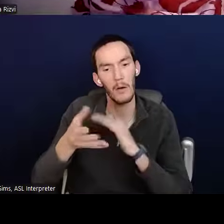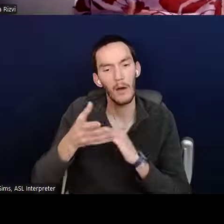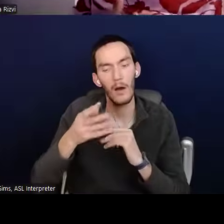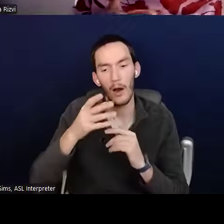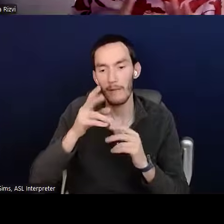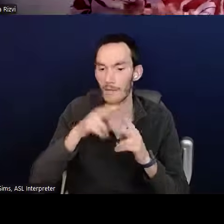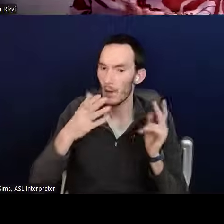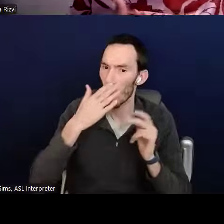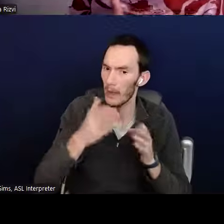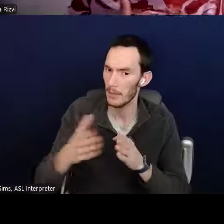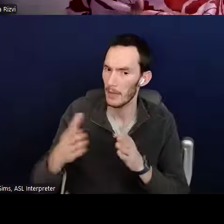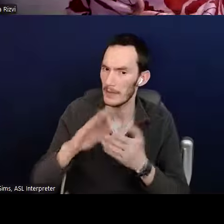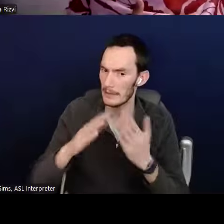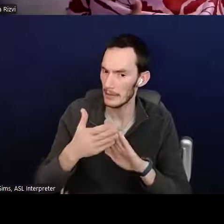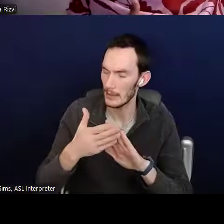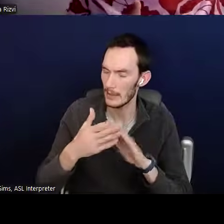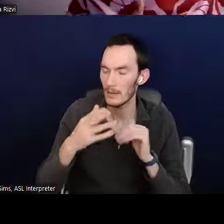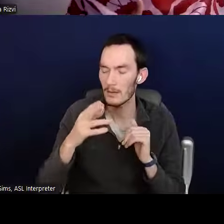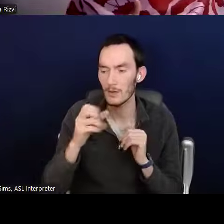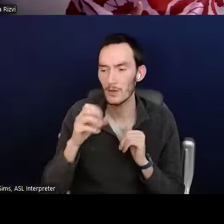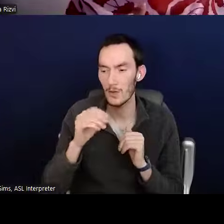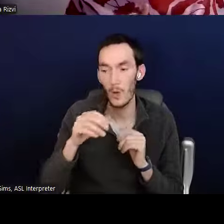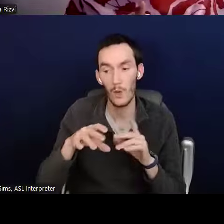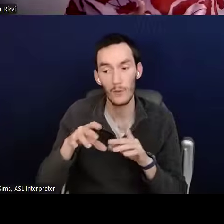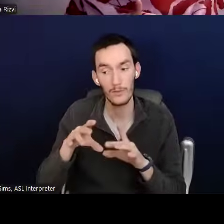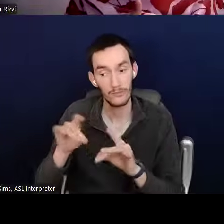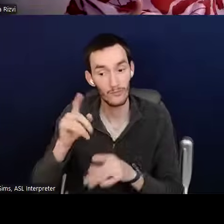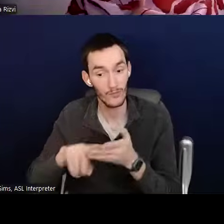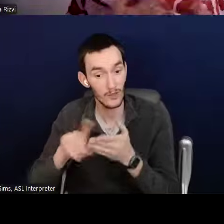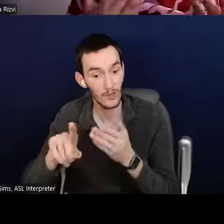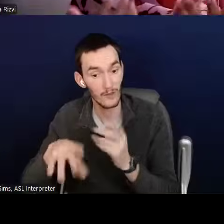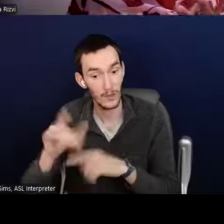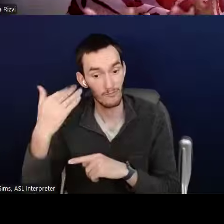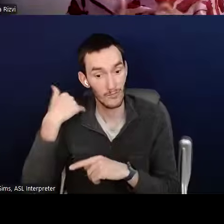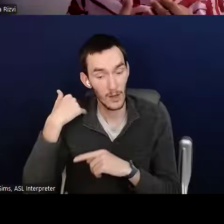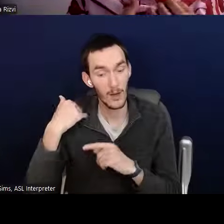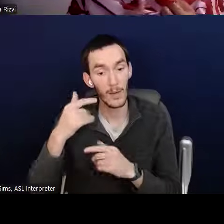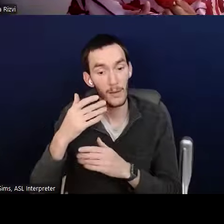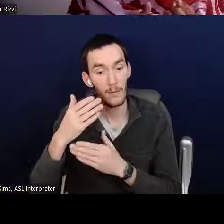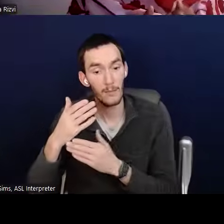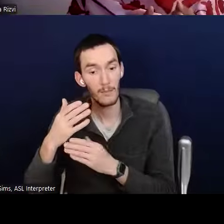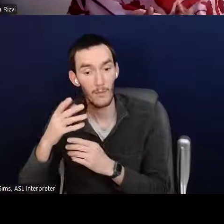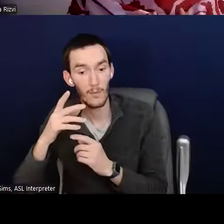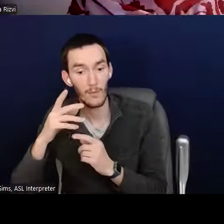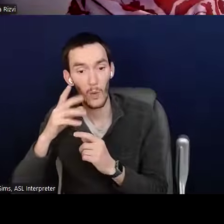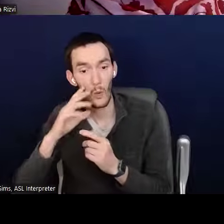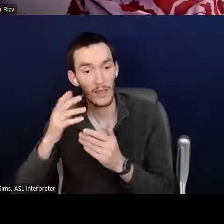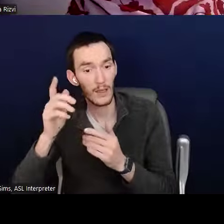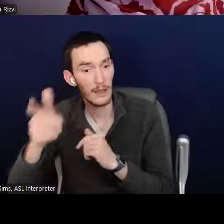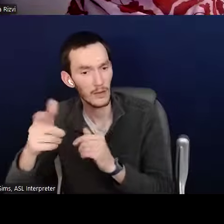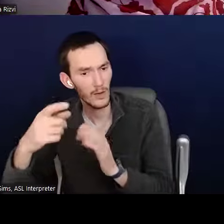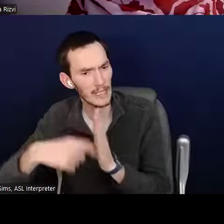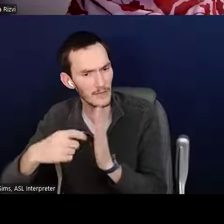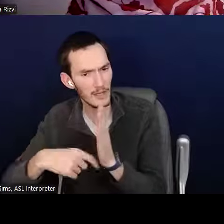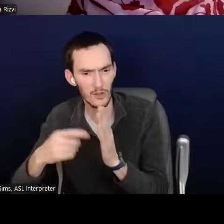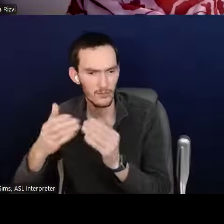well-planned city. So its discovery and early research by R.D. Banerjee recognized it as part of the third millennium, with subsequent excavations over the next